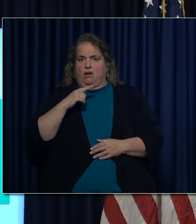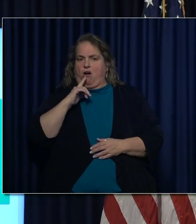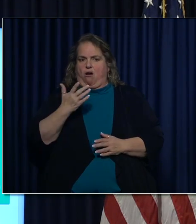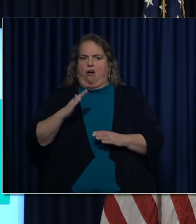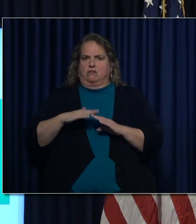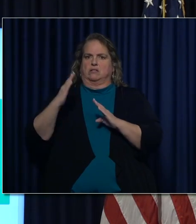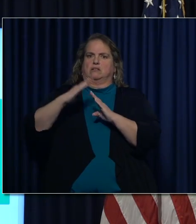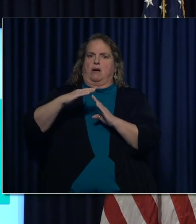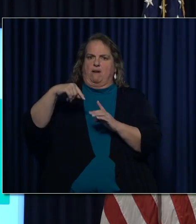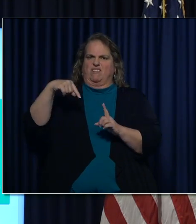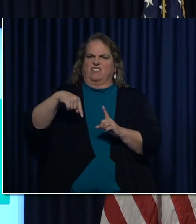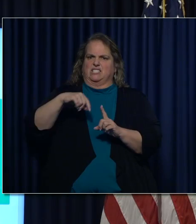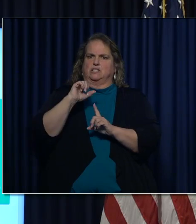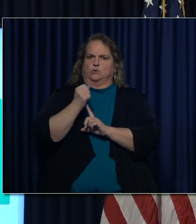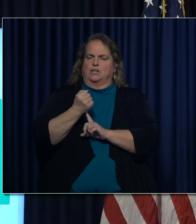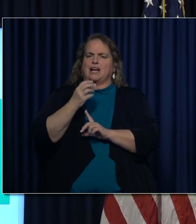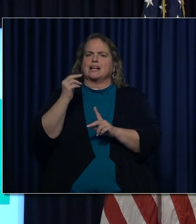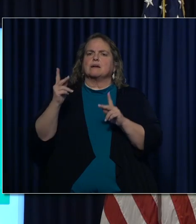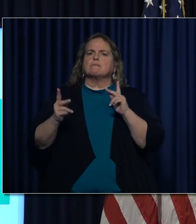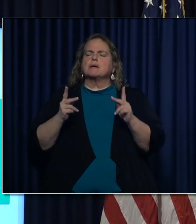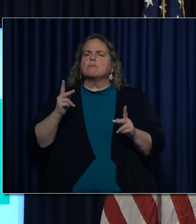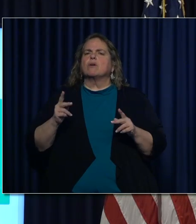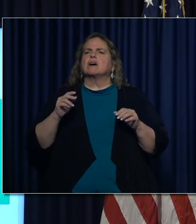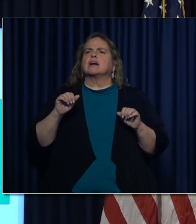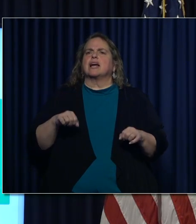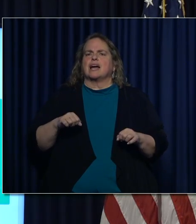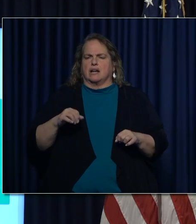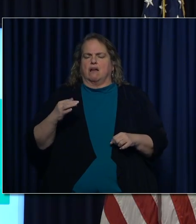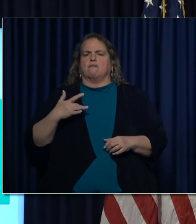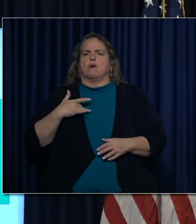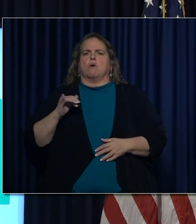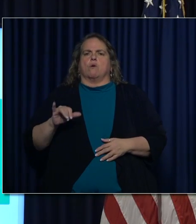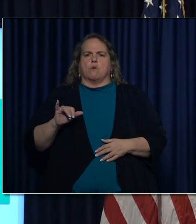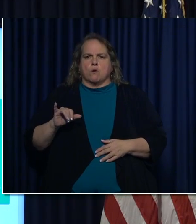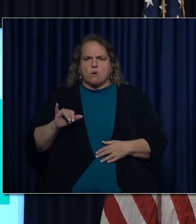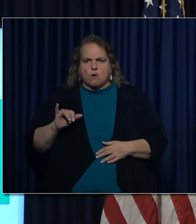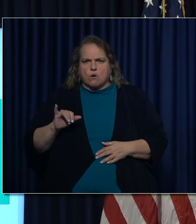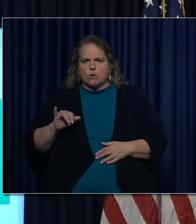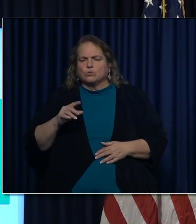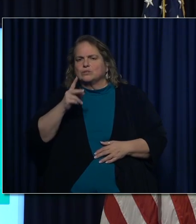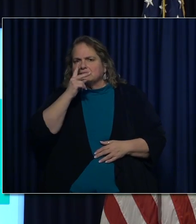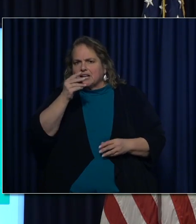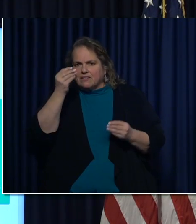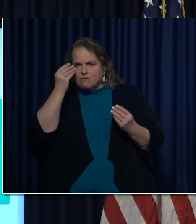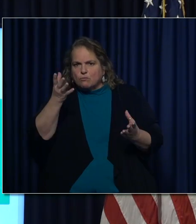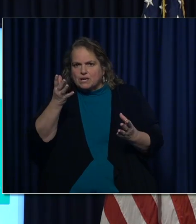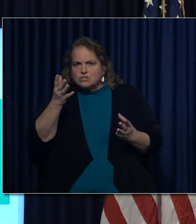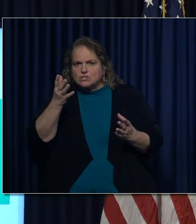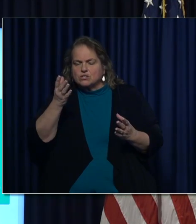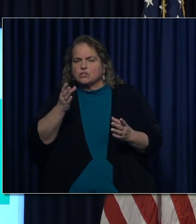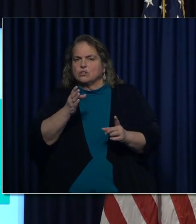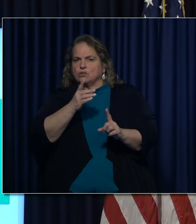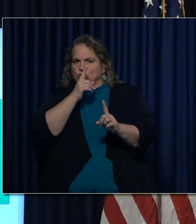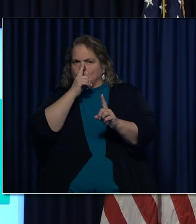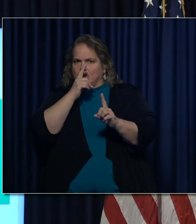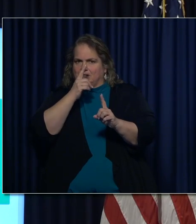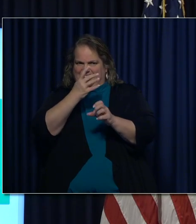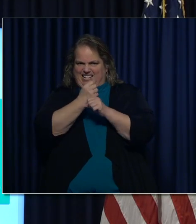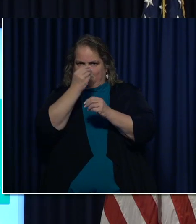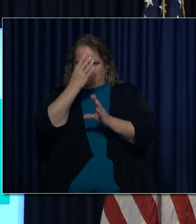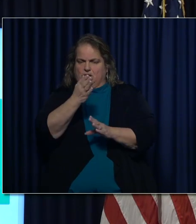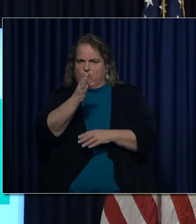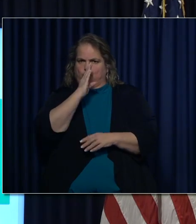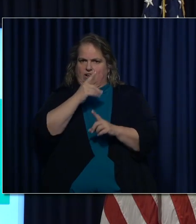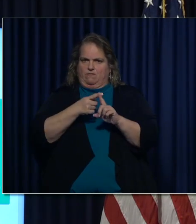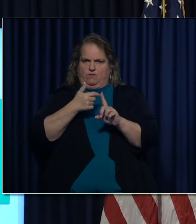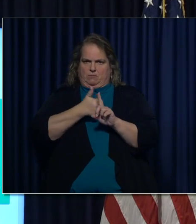this, and the way that people can if they want to, see the information directly for themselves. We